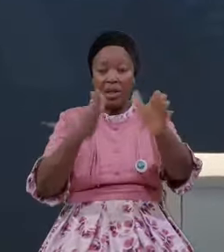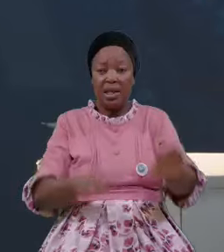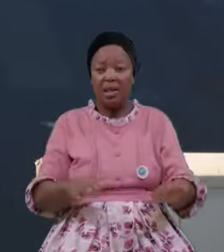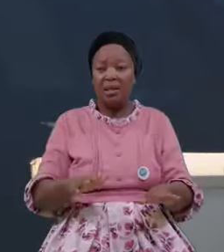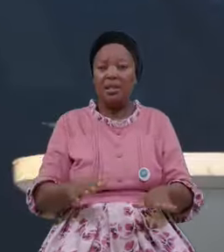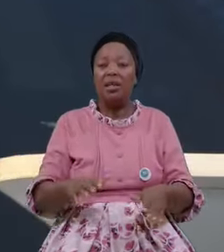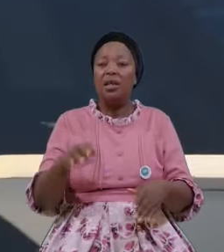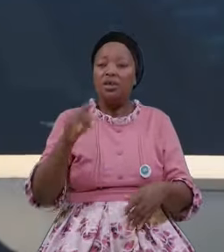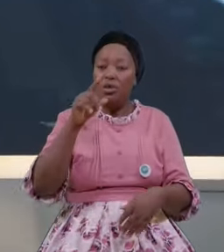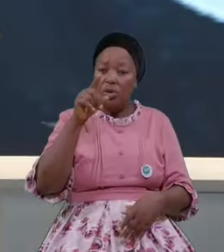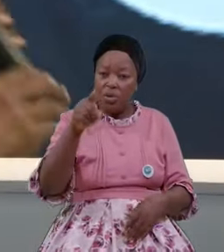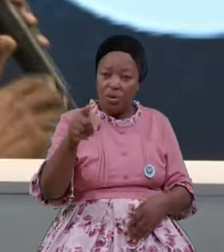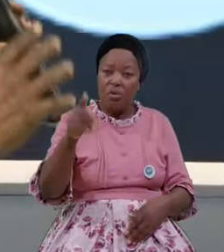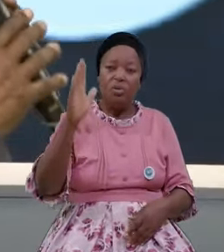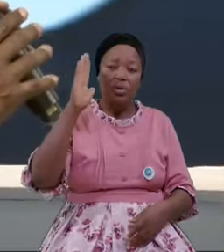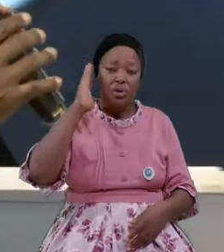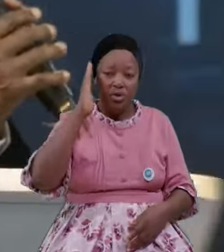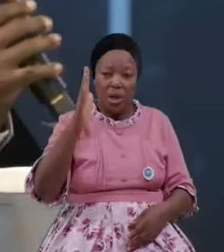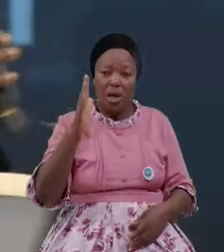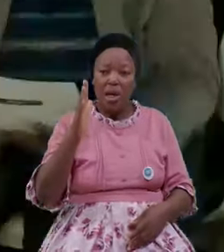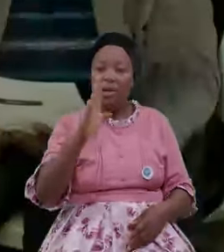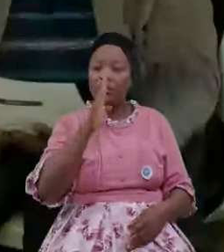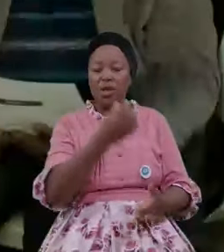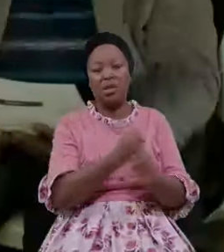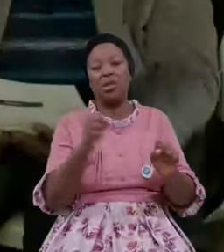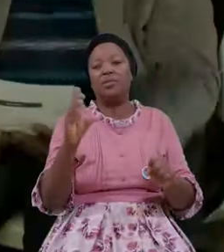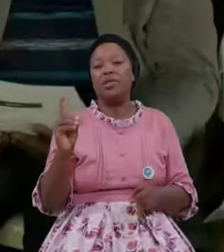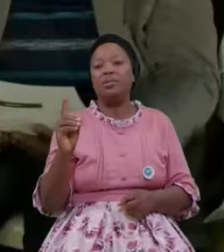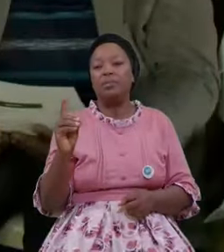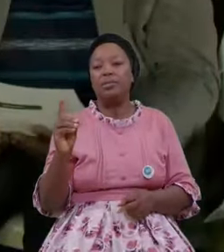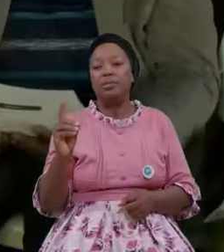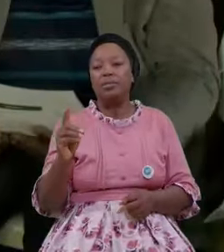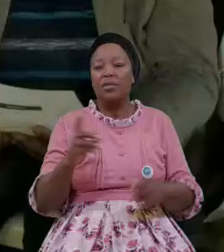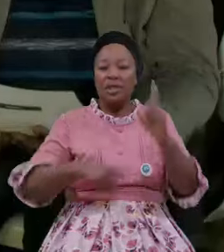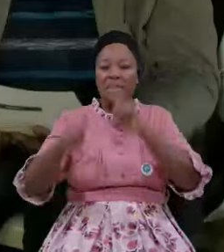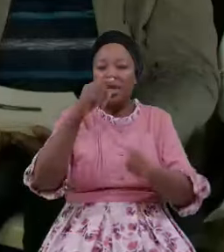thou shalt be saved. Give me a good amen.